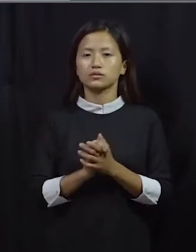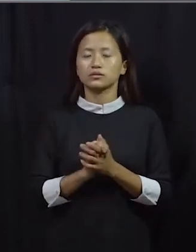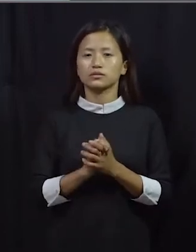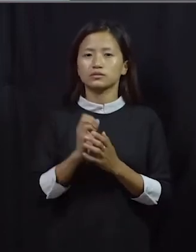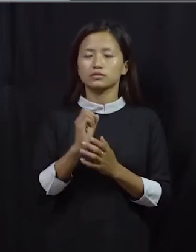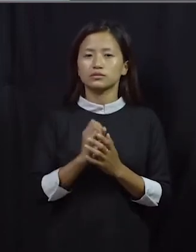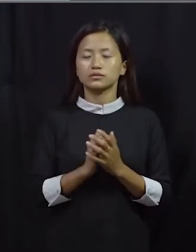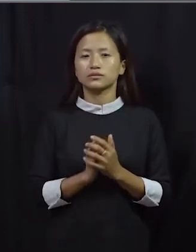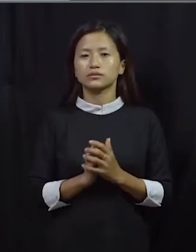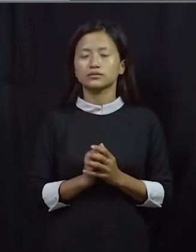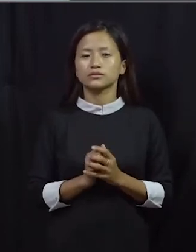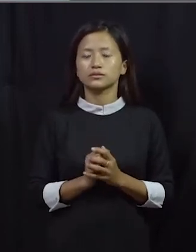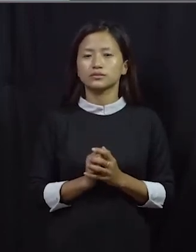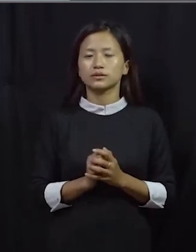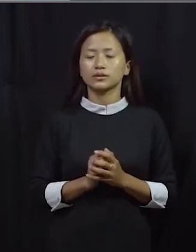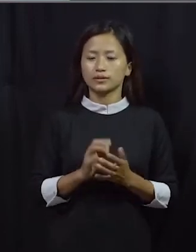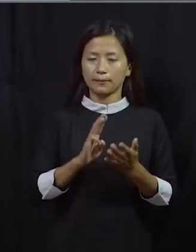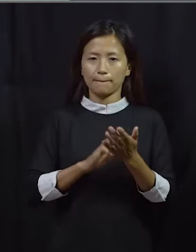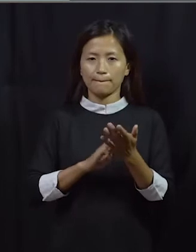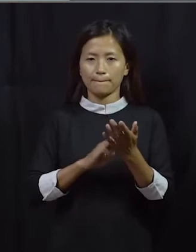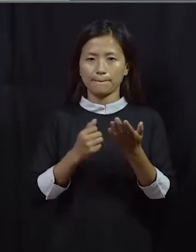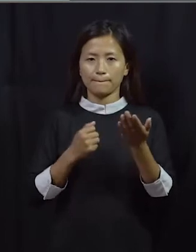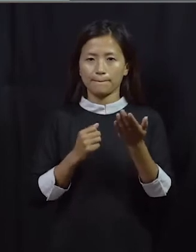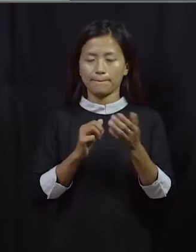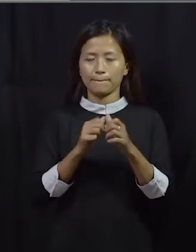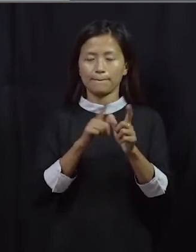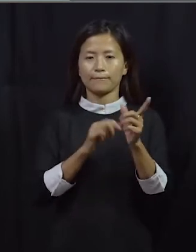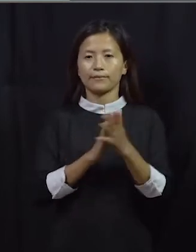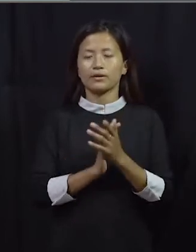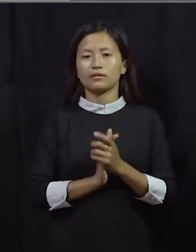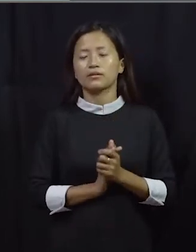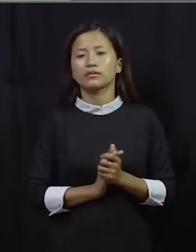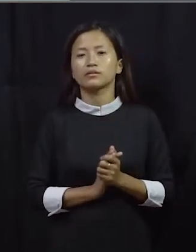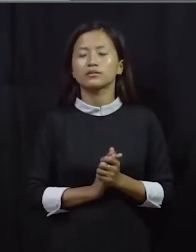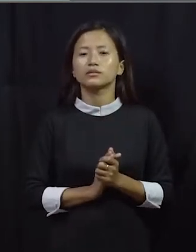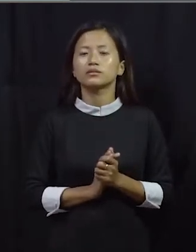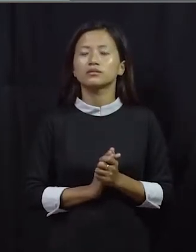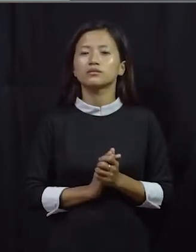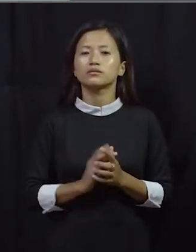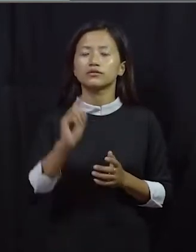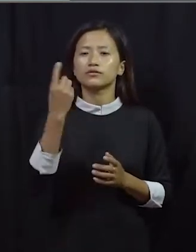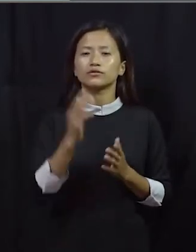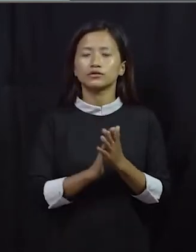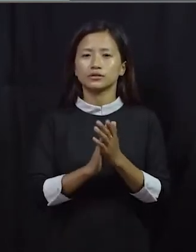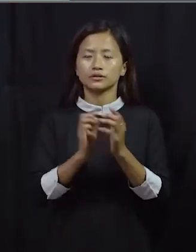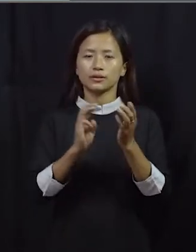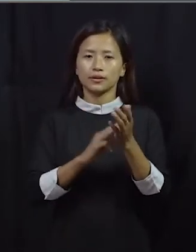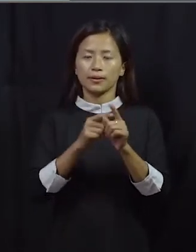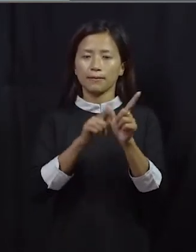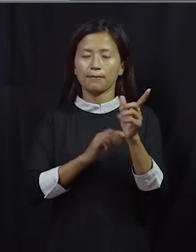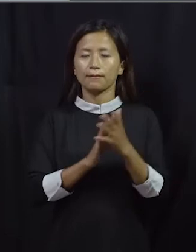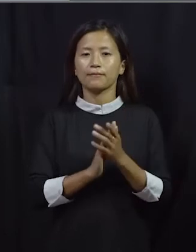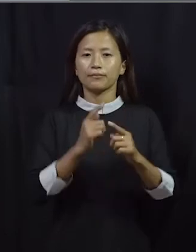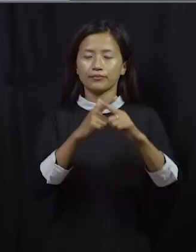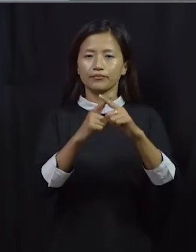of May. In the month of May. That is 1st May. On 1st May,